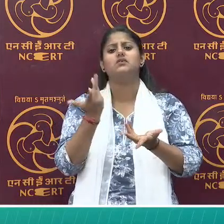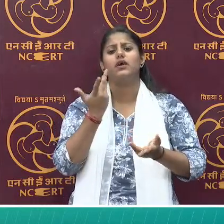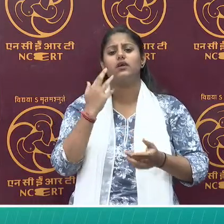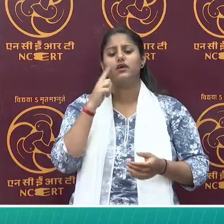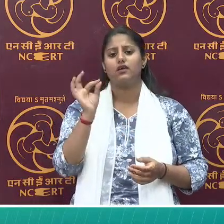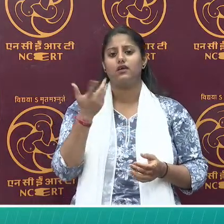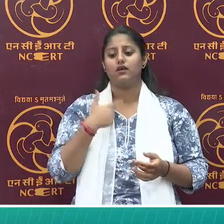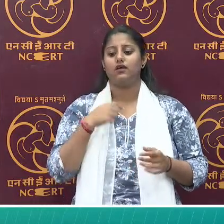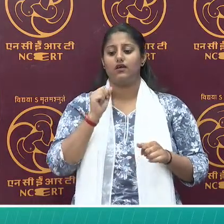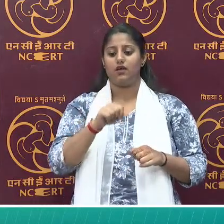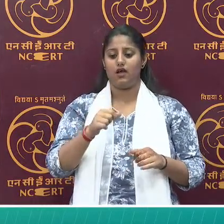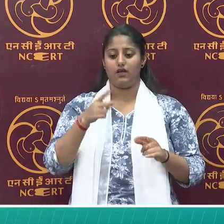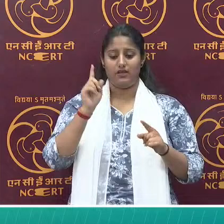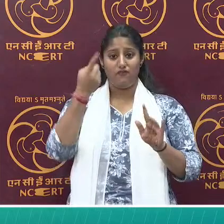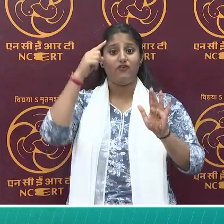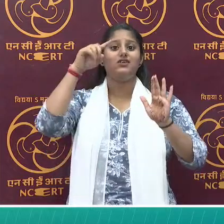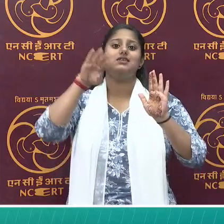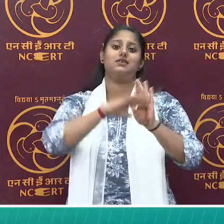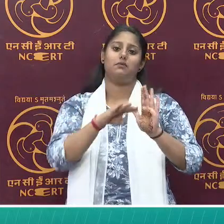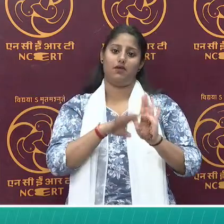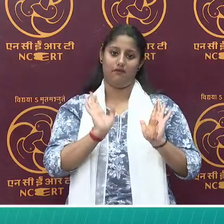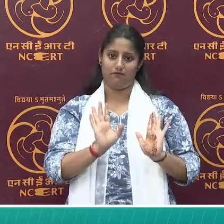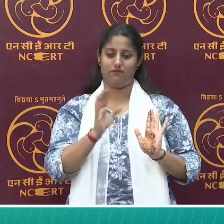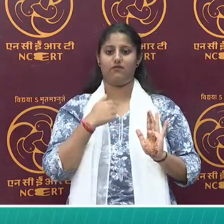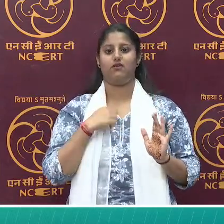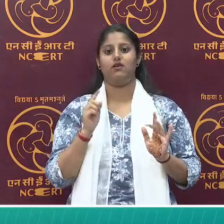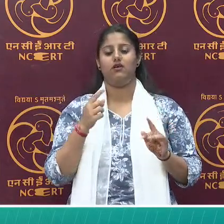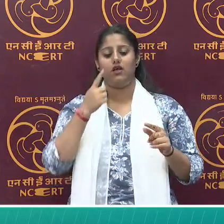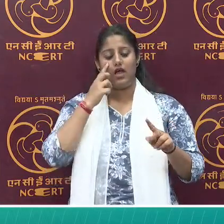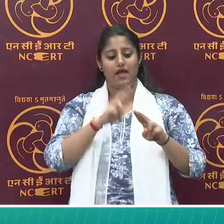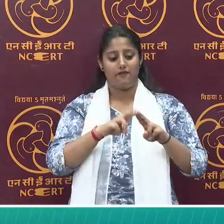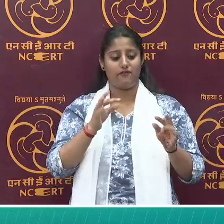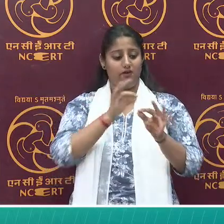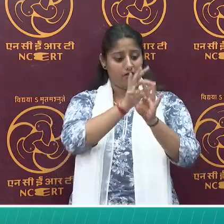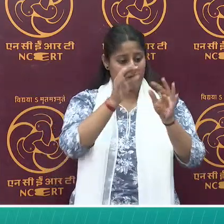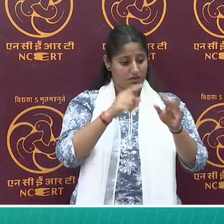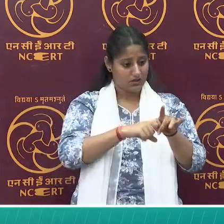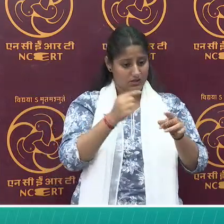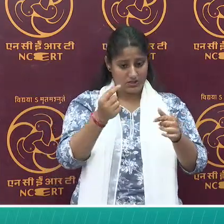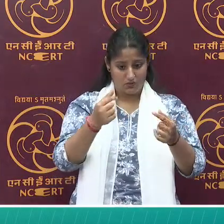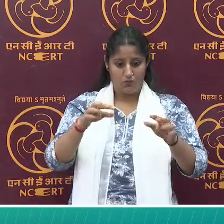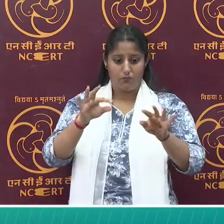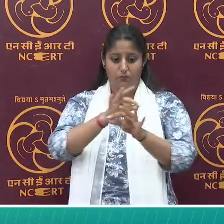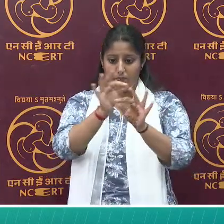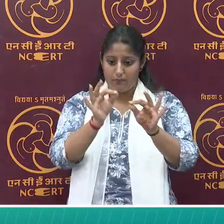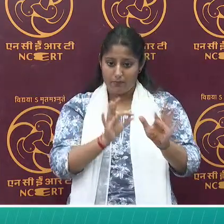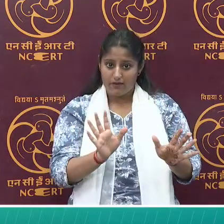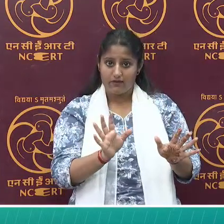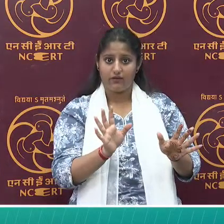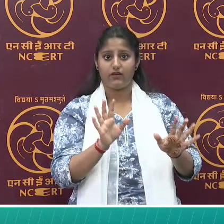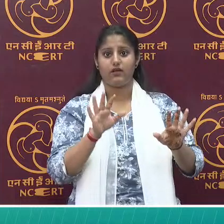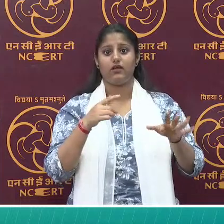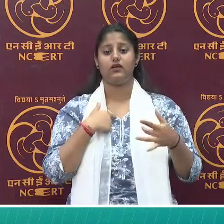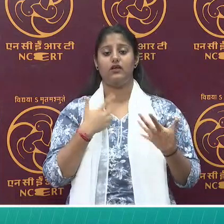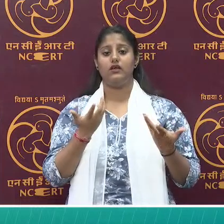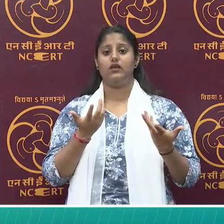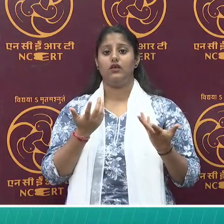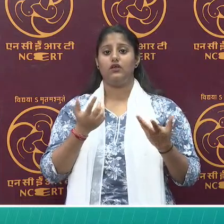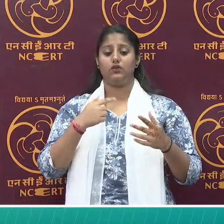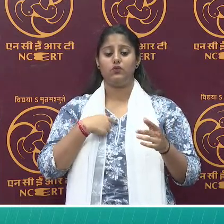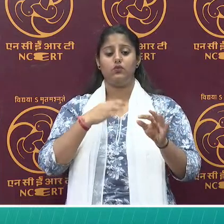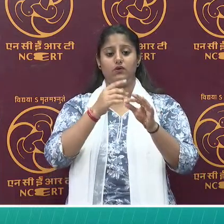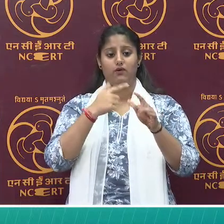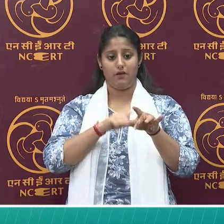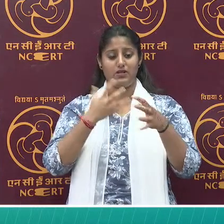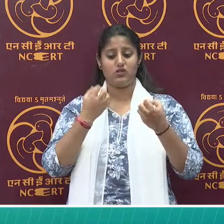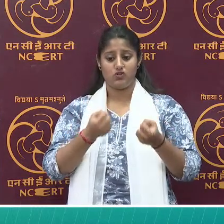a soil, that's a prime step, right? So, preparation of soil includes what? We need to make